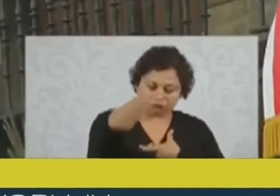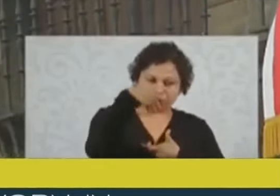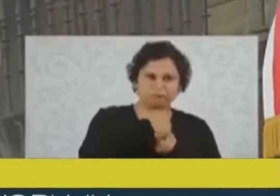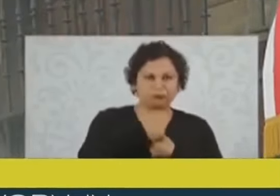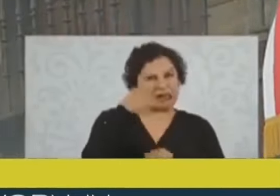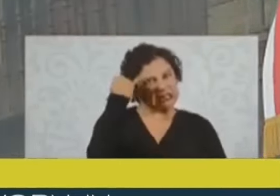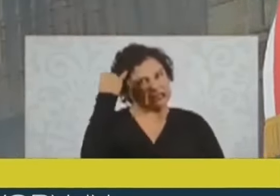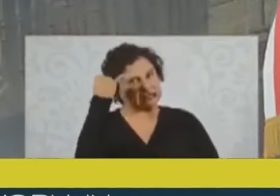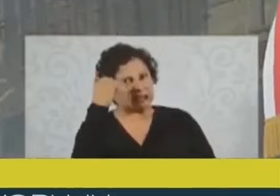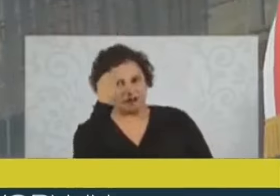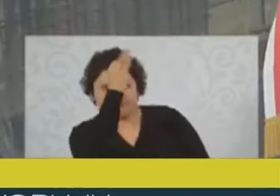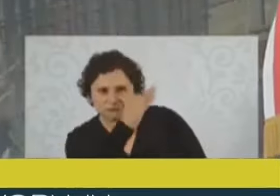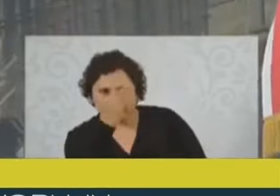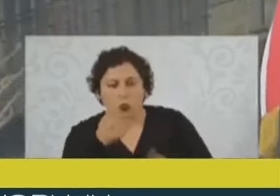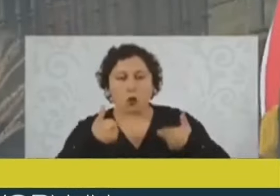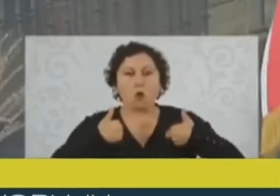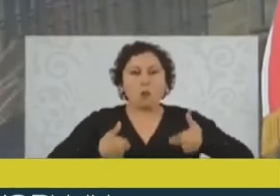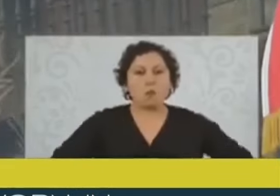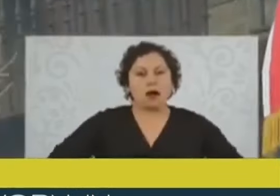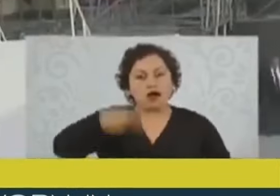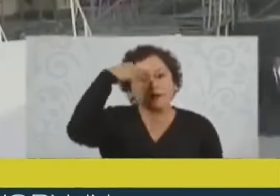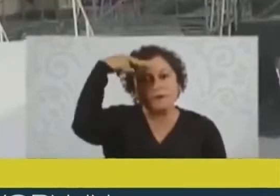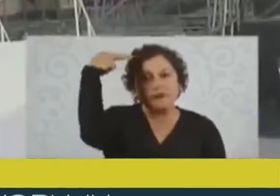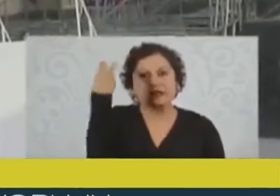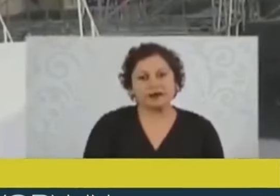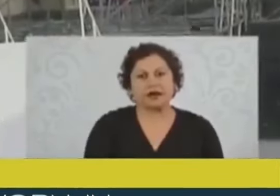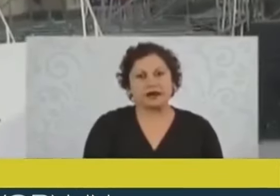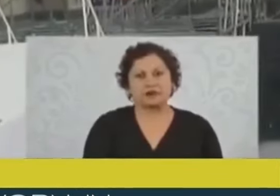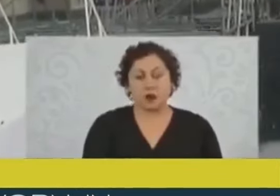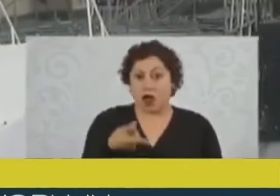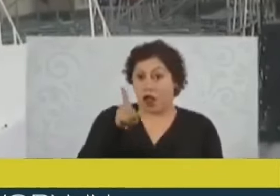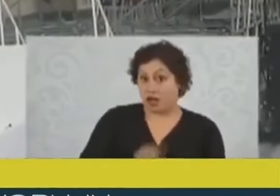by the precepts of Mexican humanism,